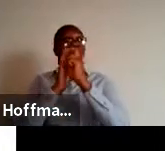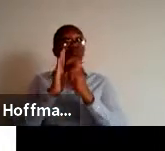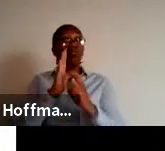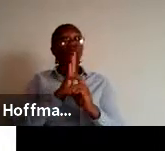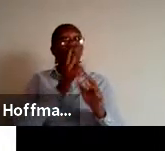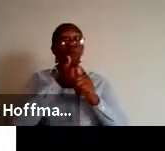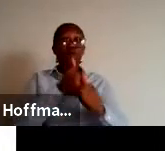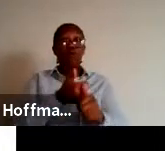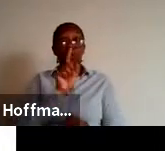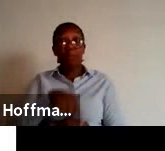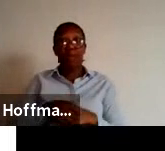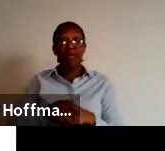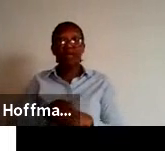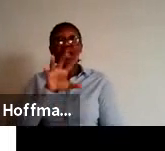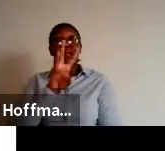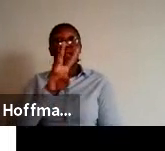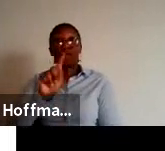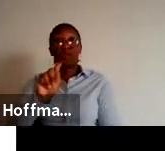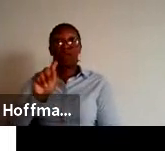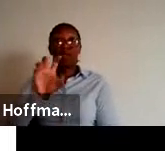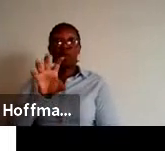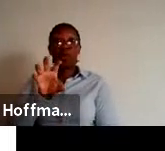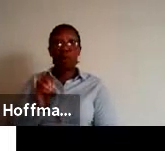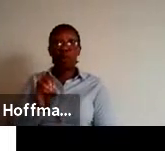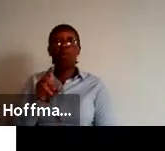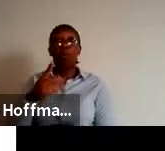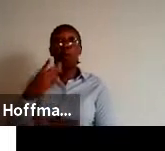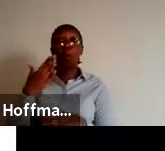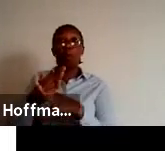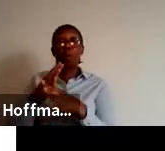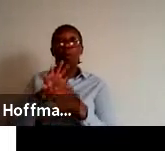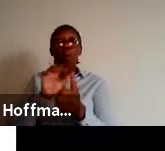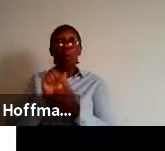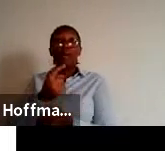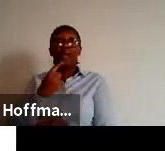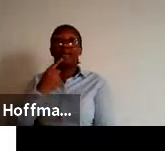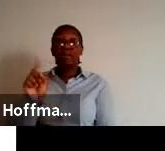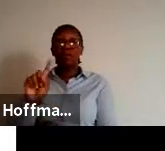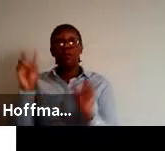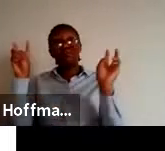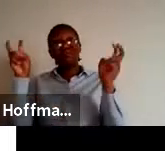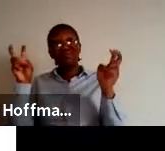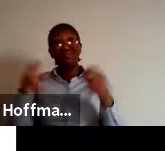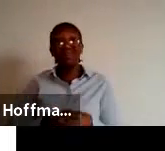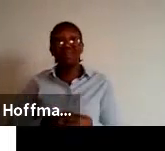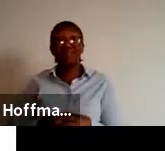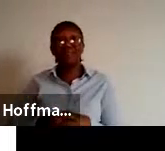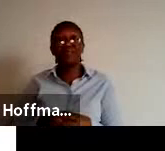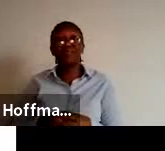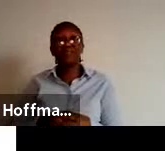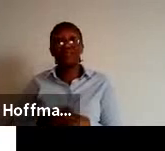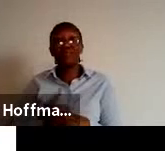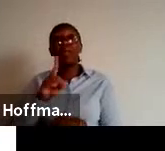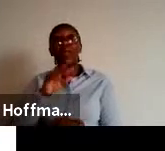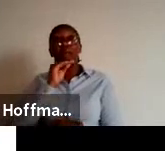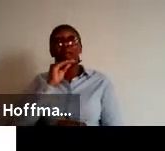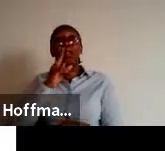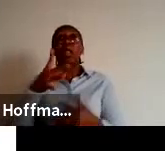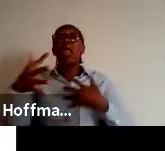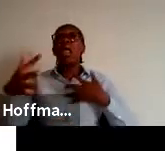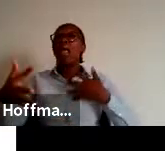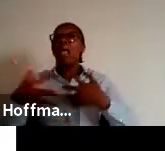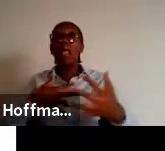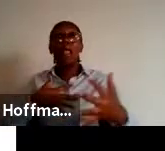WTO working definition of illicit trade reads as follows. Illicit trade means any commercial